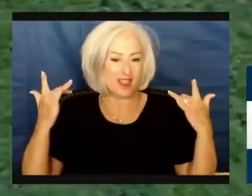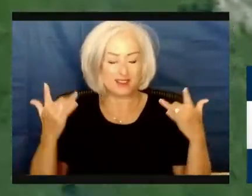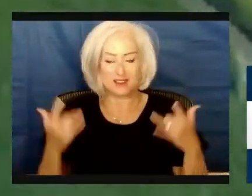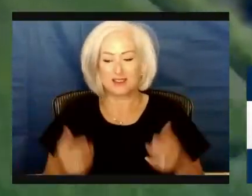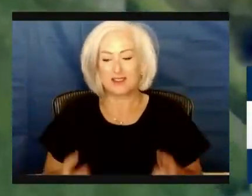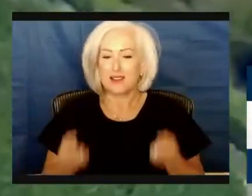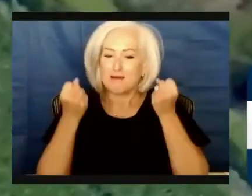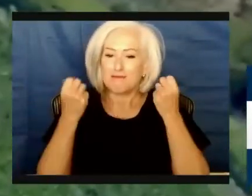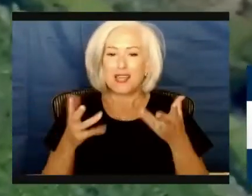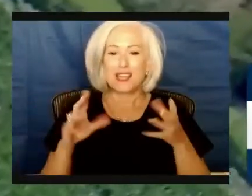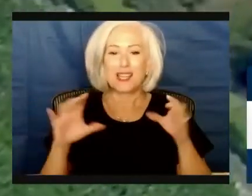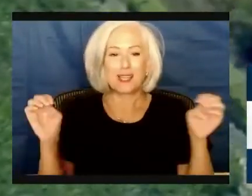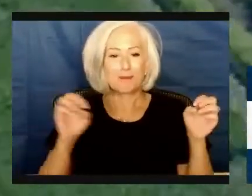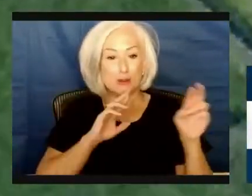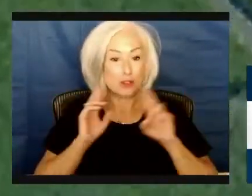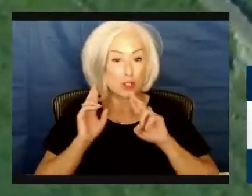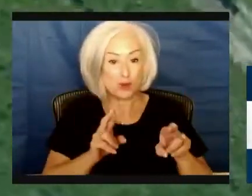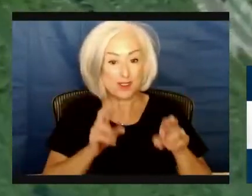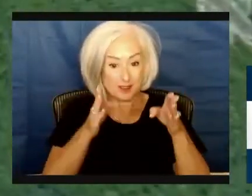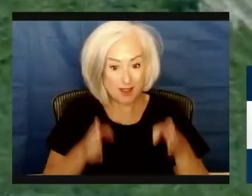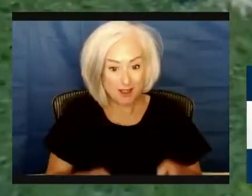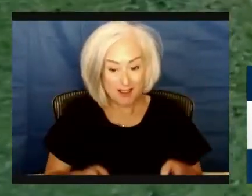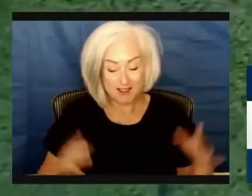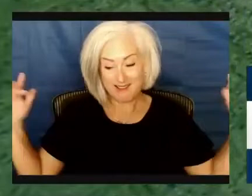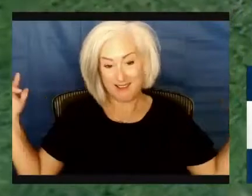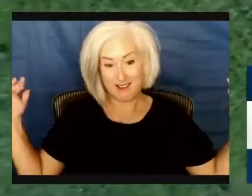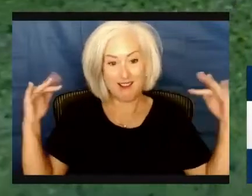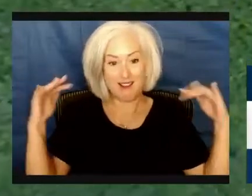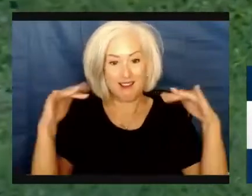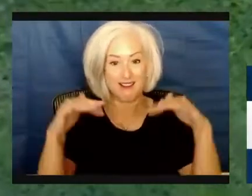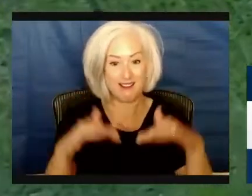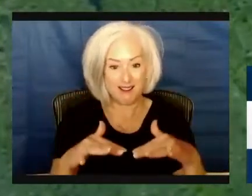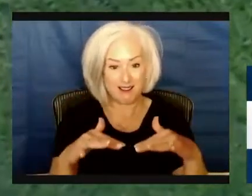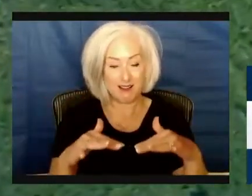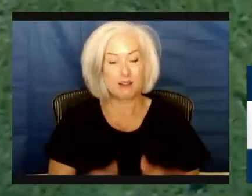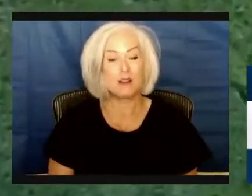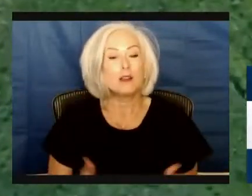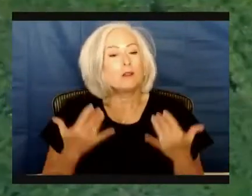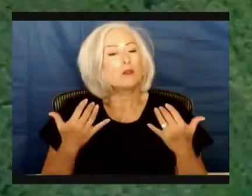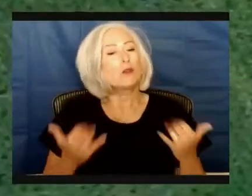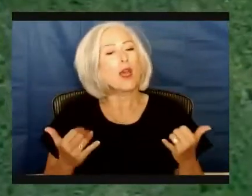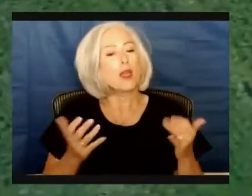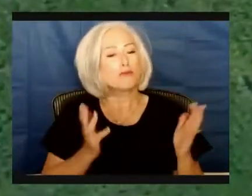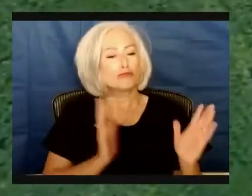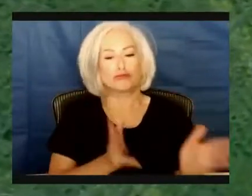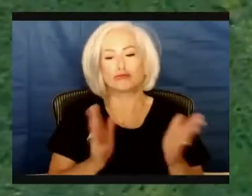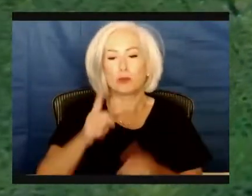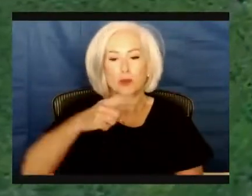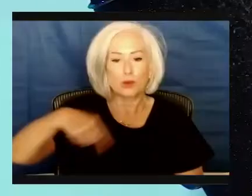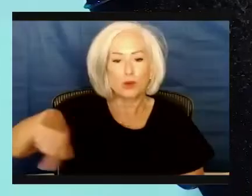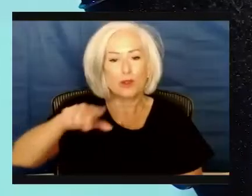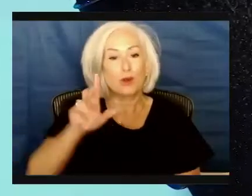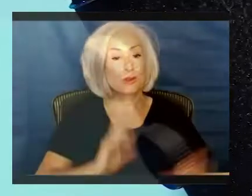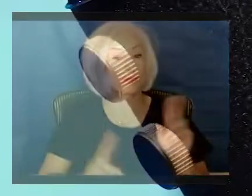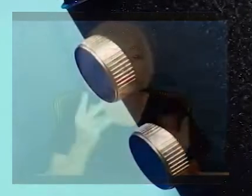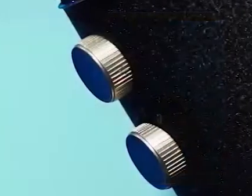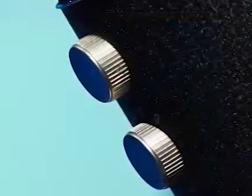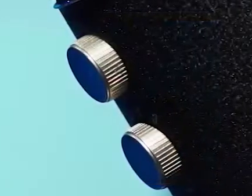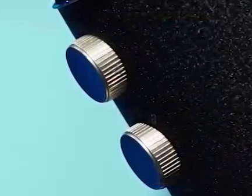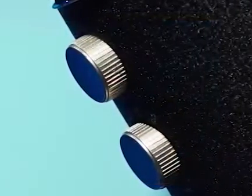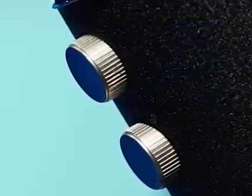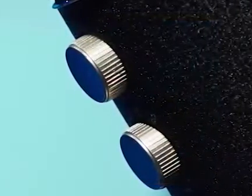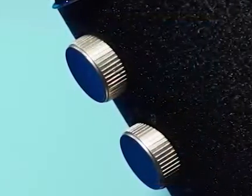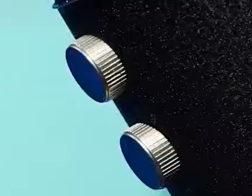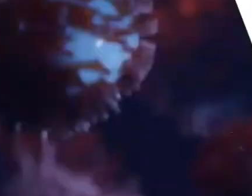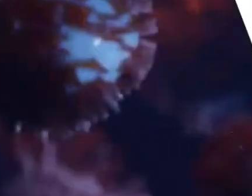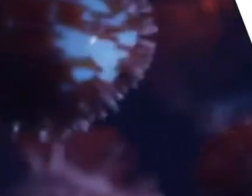into action. We'll talk with some of those first-line responders today on Open Mics.